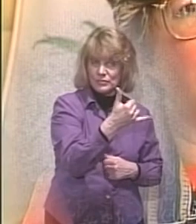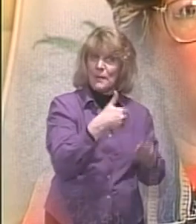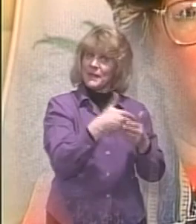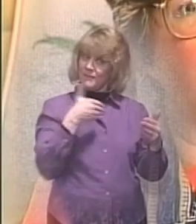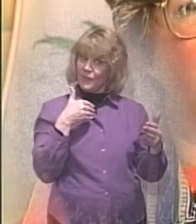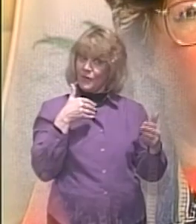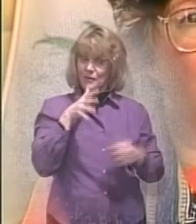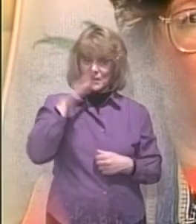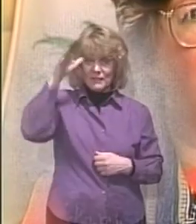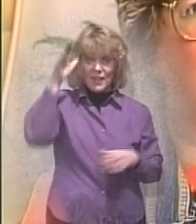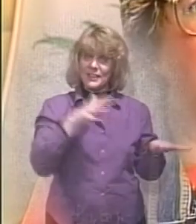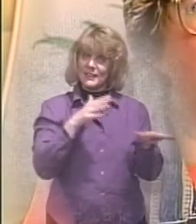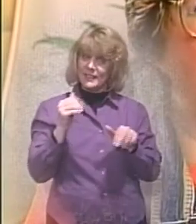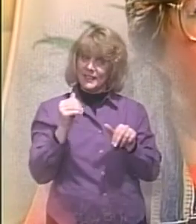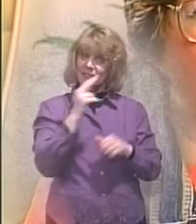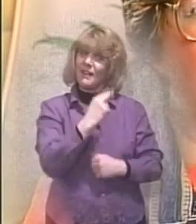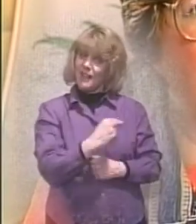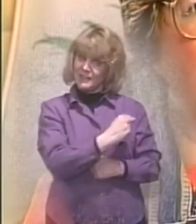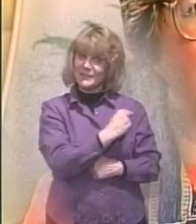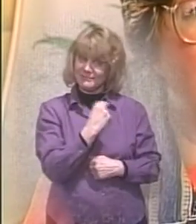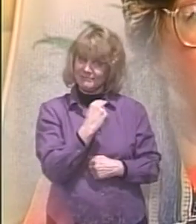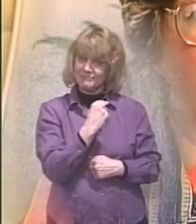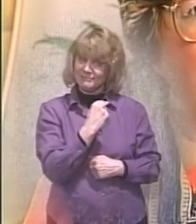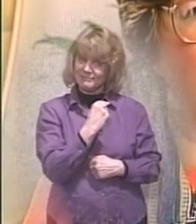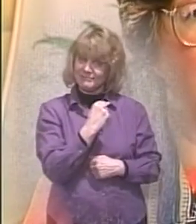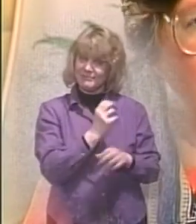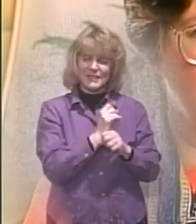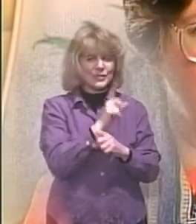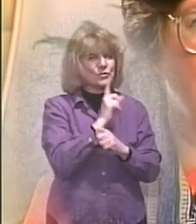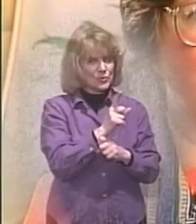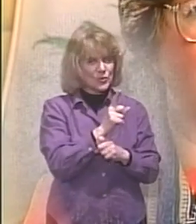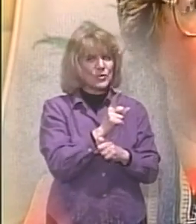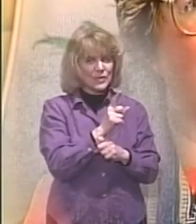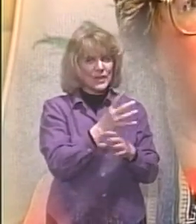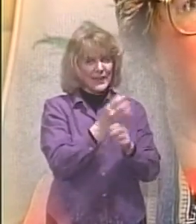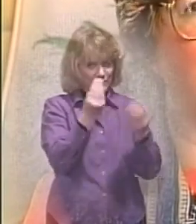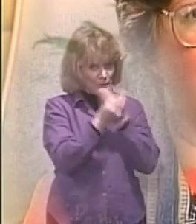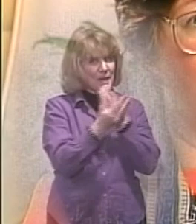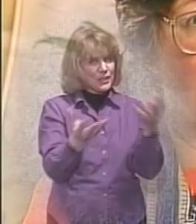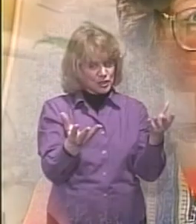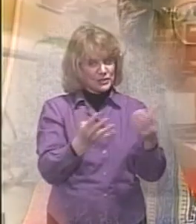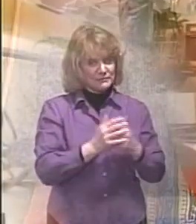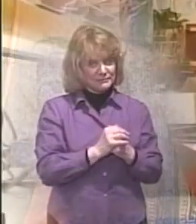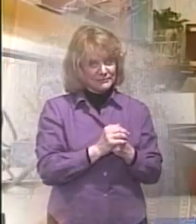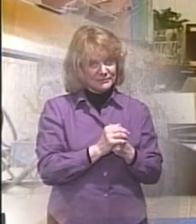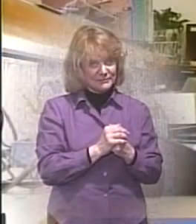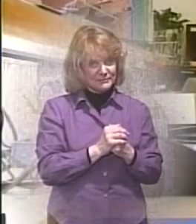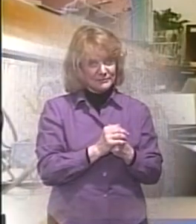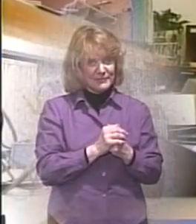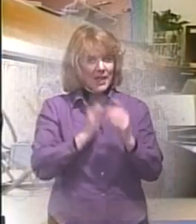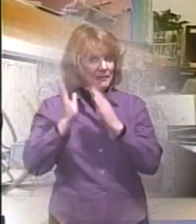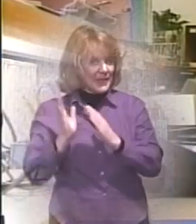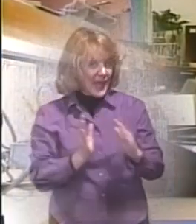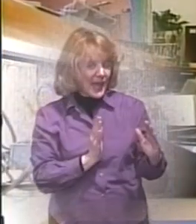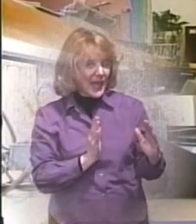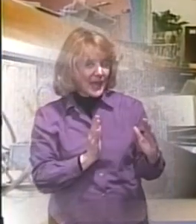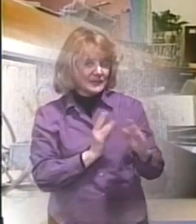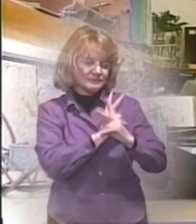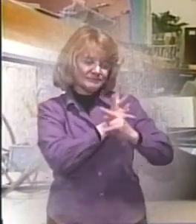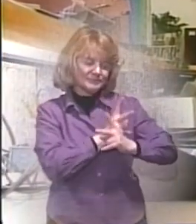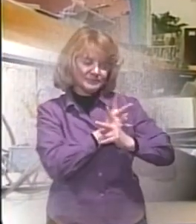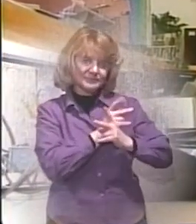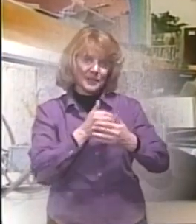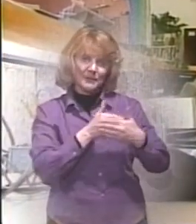in the relatively near future, to make sure that they get that information as soon as possible so that we can develop a plan for the baby and